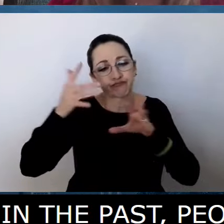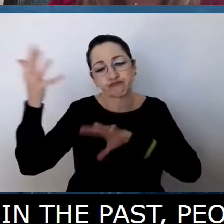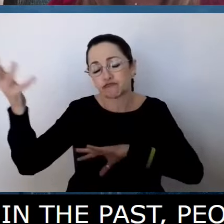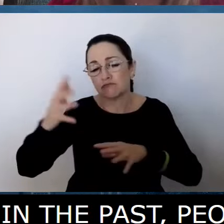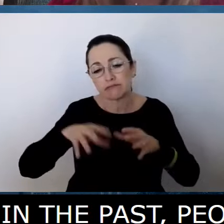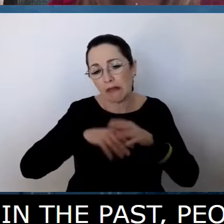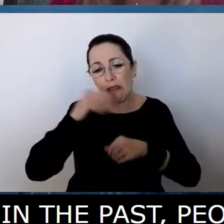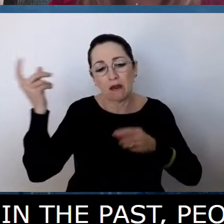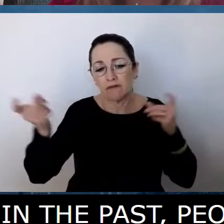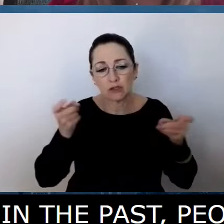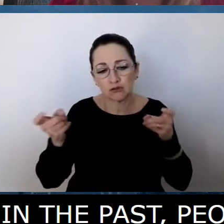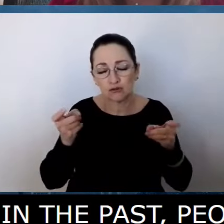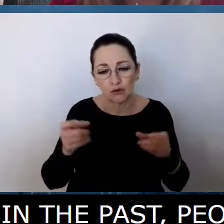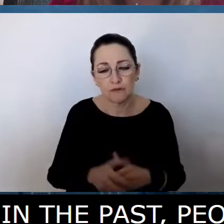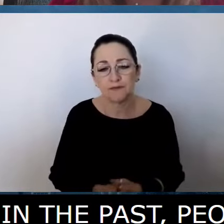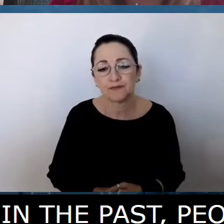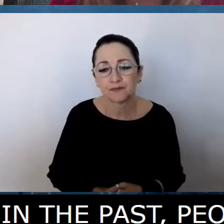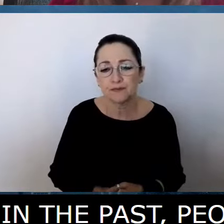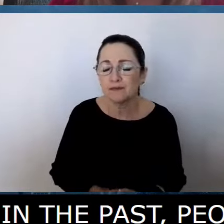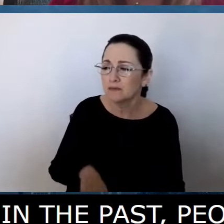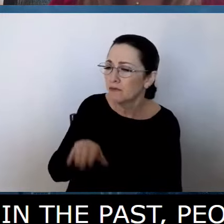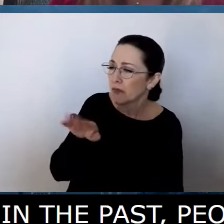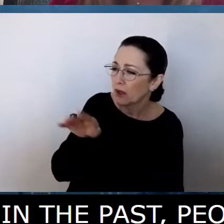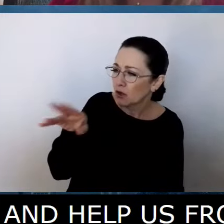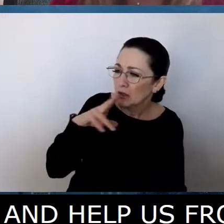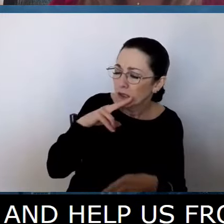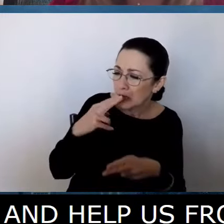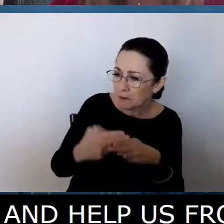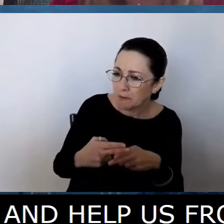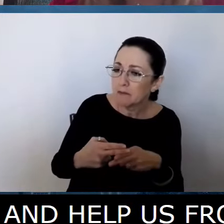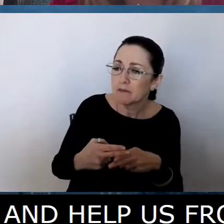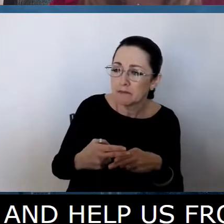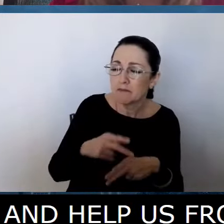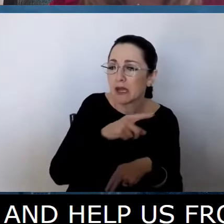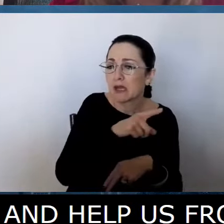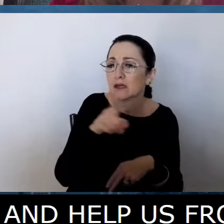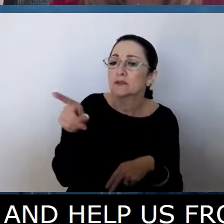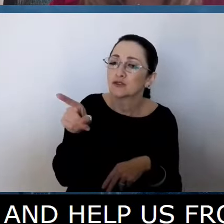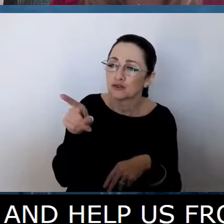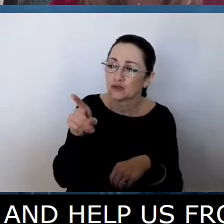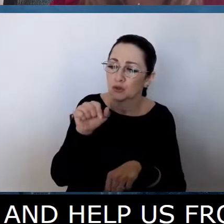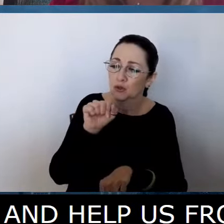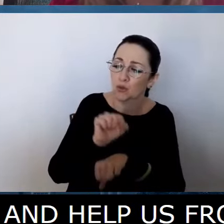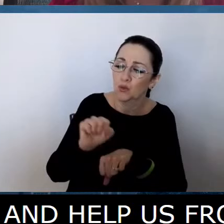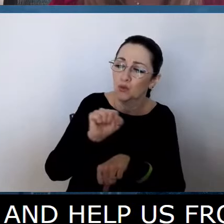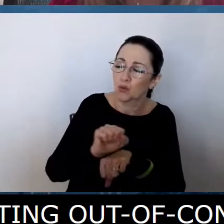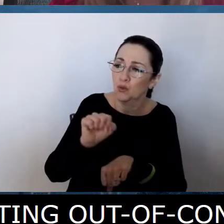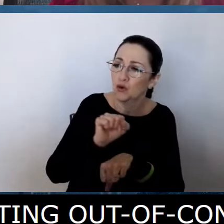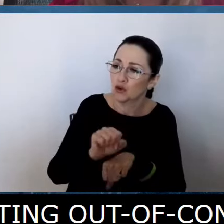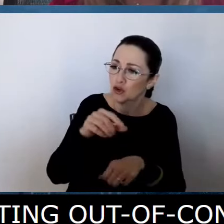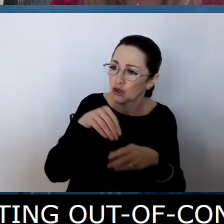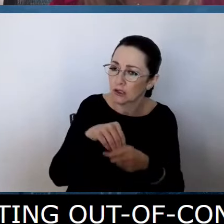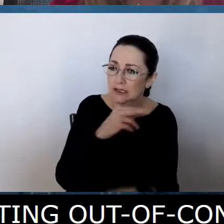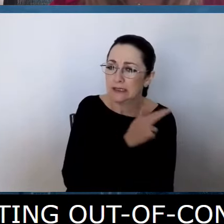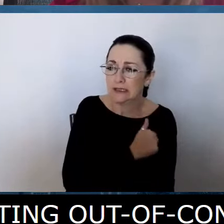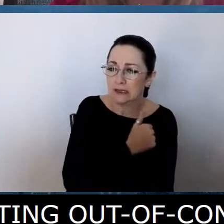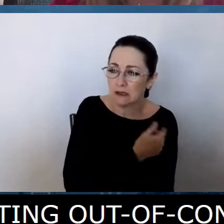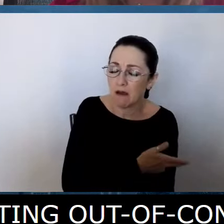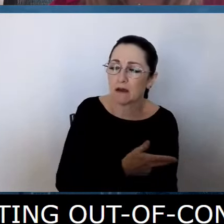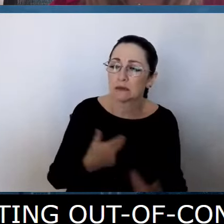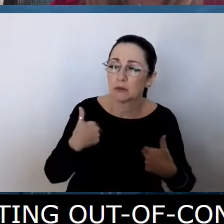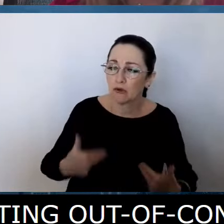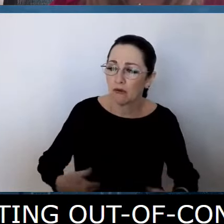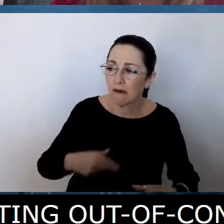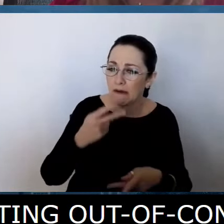workforce issues within hospital and healthcare settings. I'm curious how workforce issues might be affecting